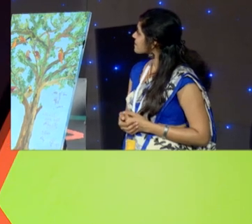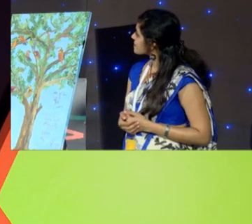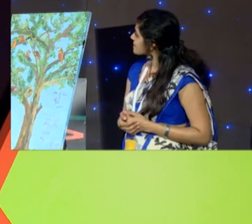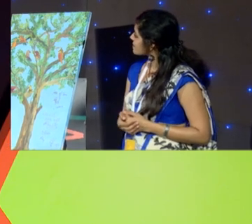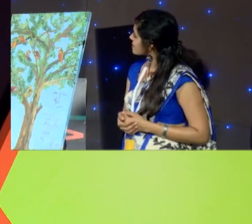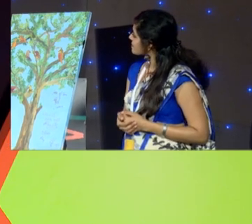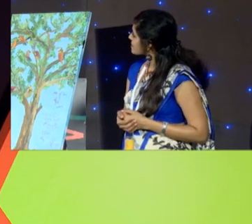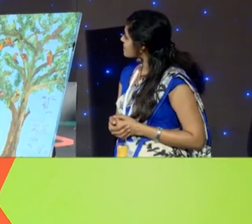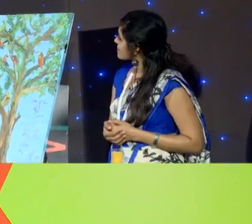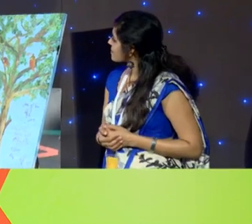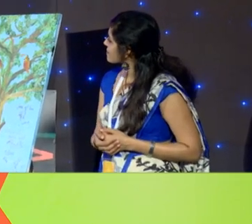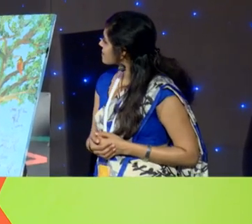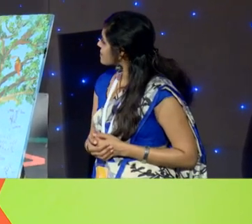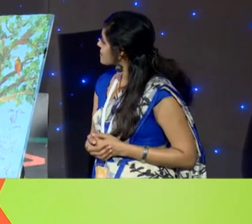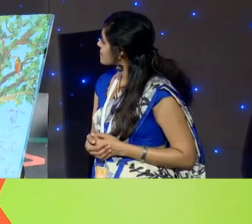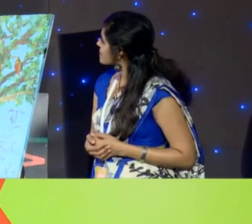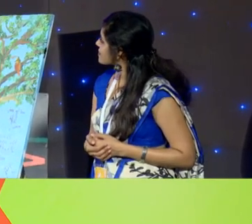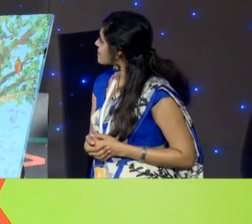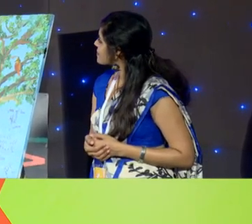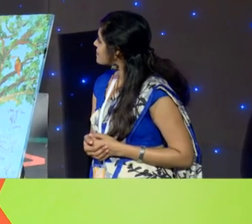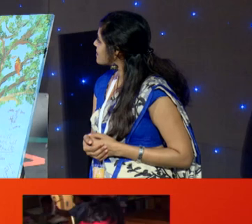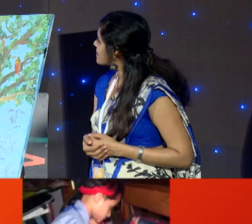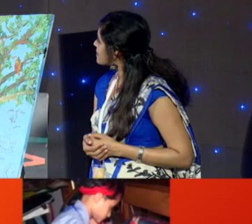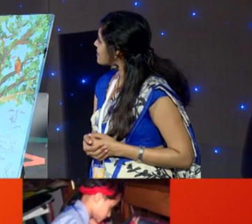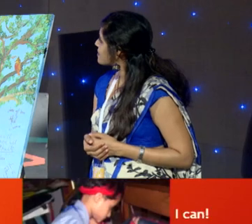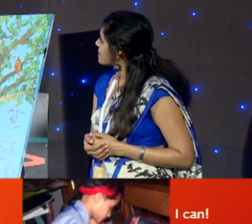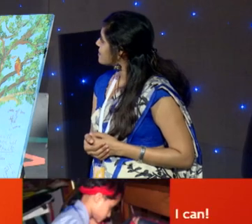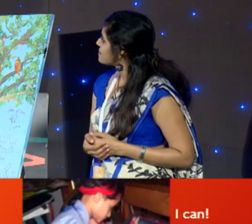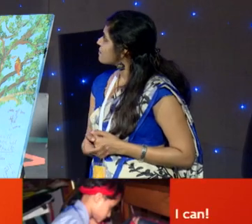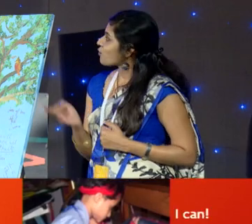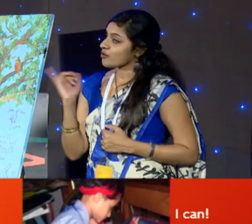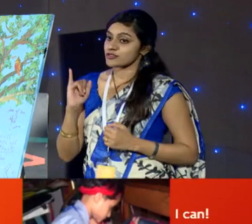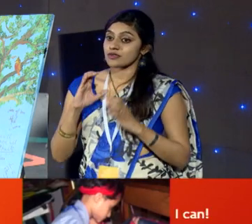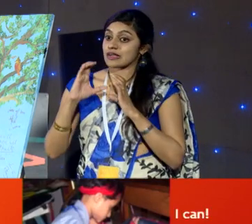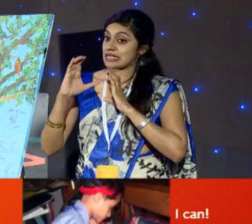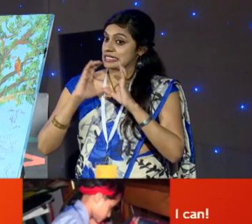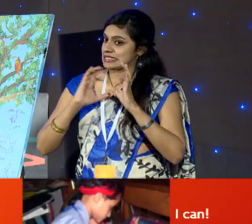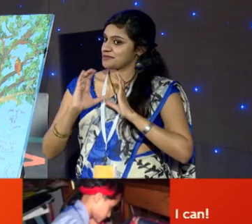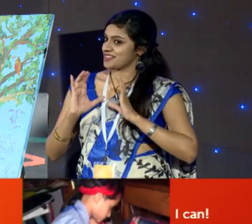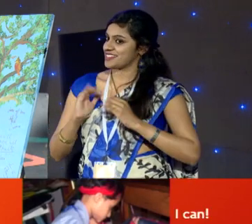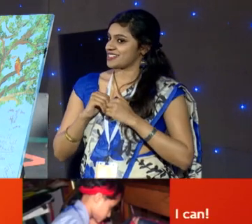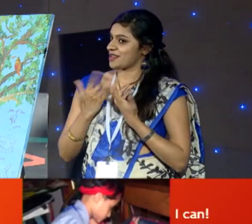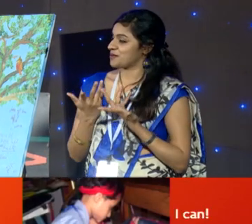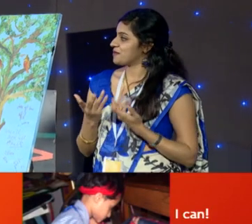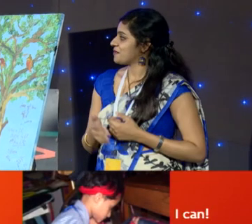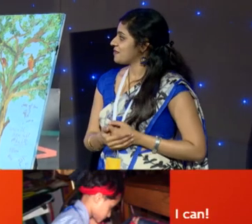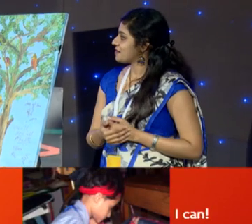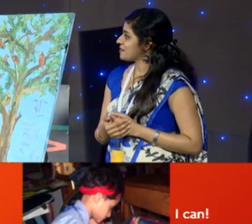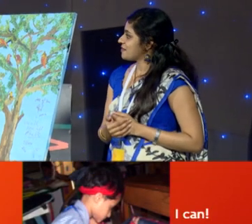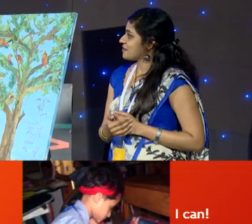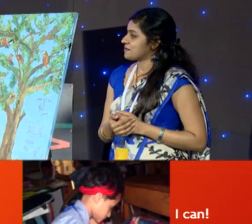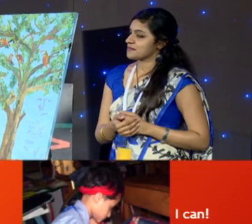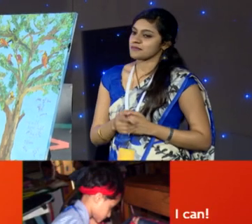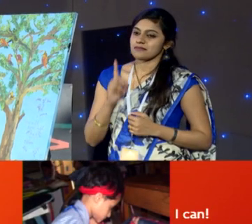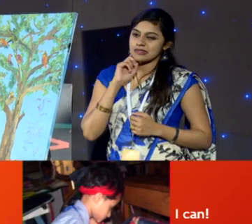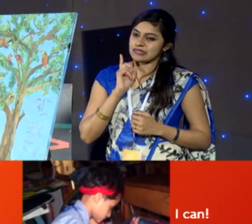Here you see children getting ready for total communication, children who are having speech